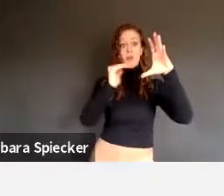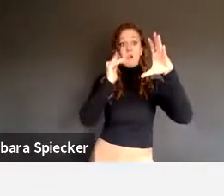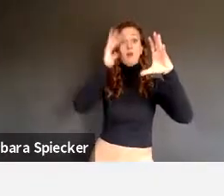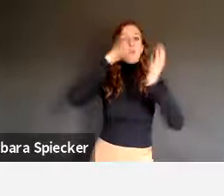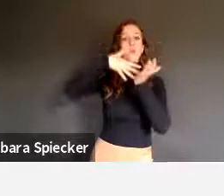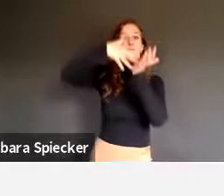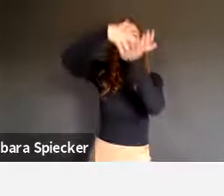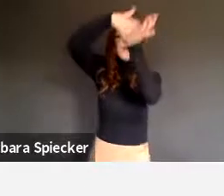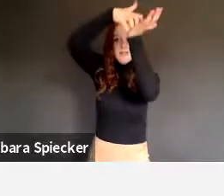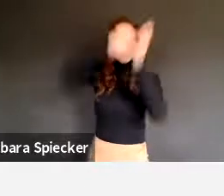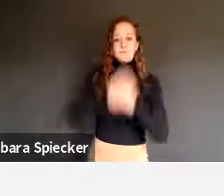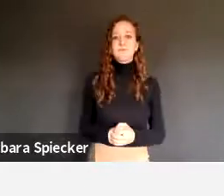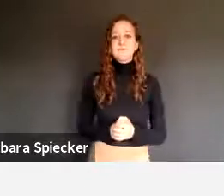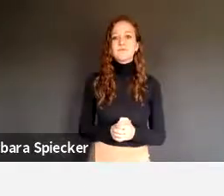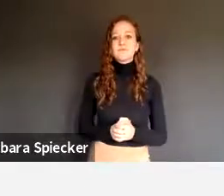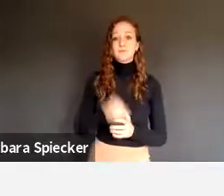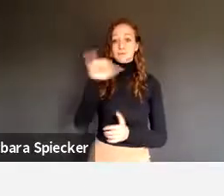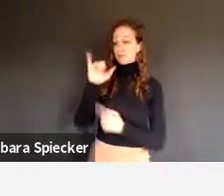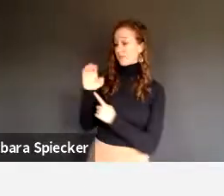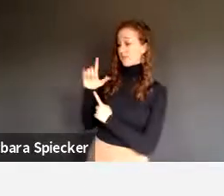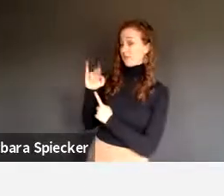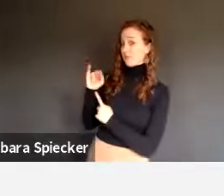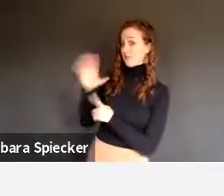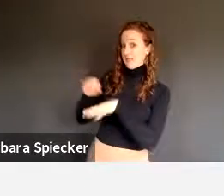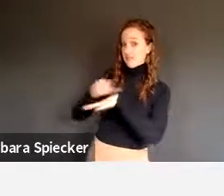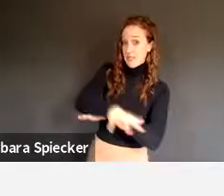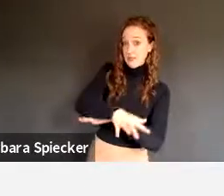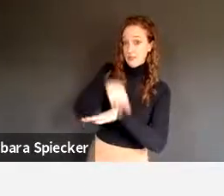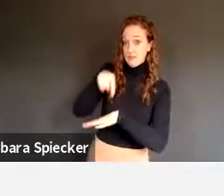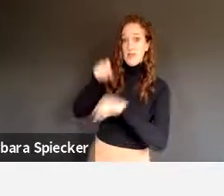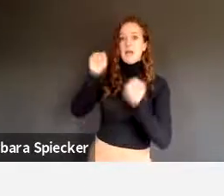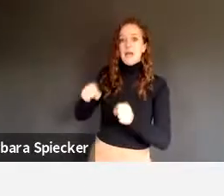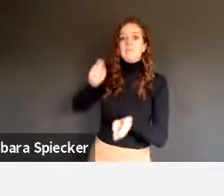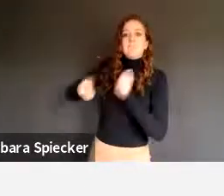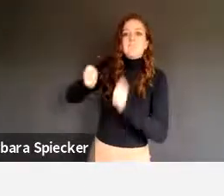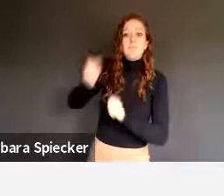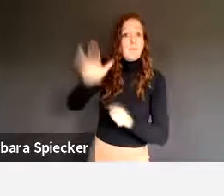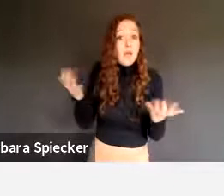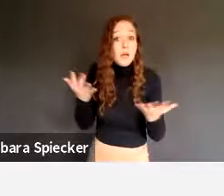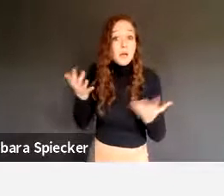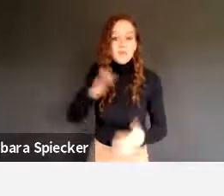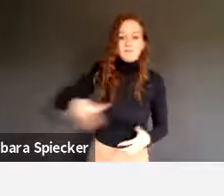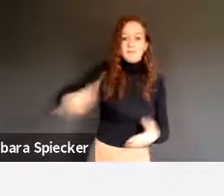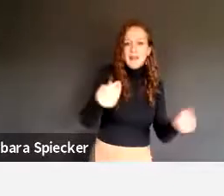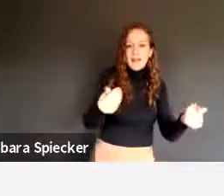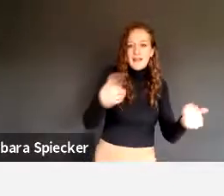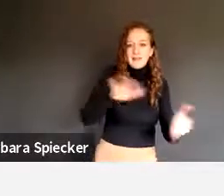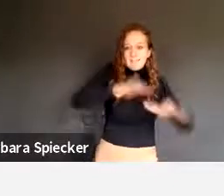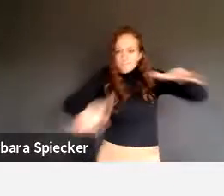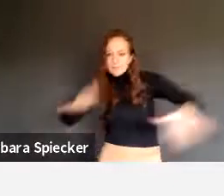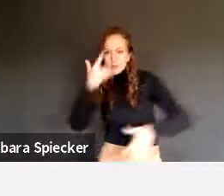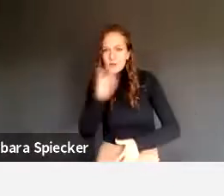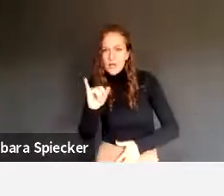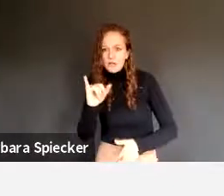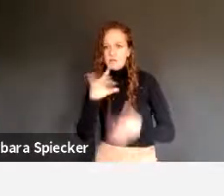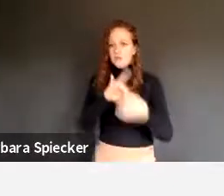Galapagos Islands and weakens and diminishes and weakens as it moves outward from that in both directions. The signal